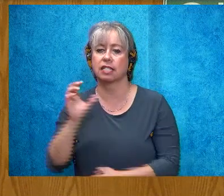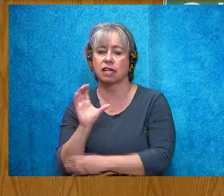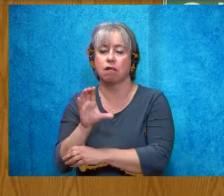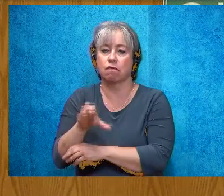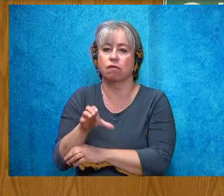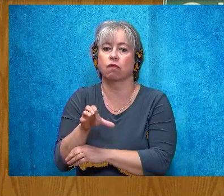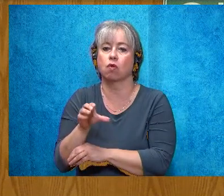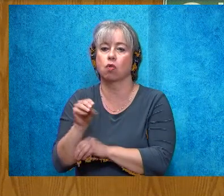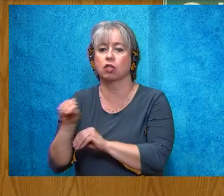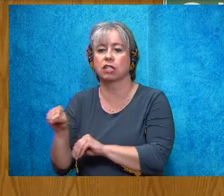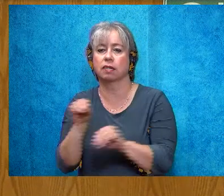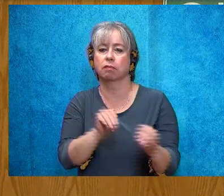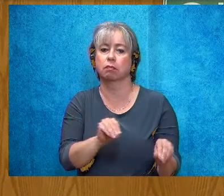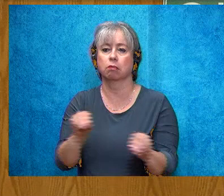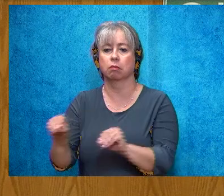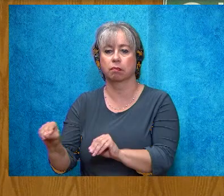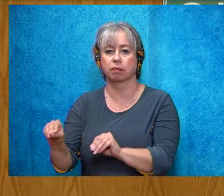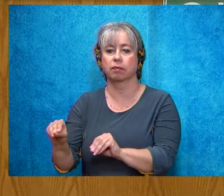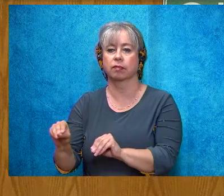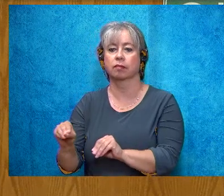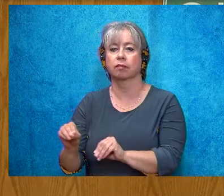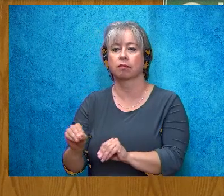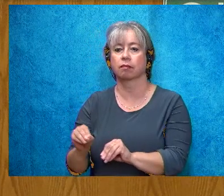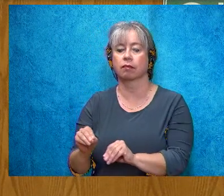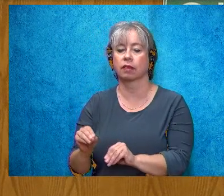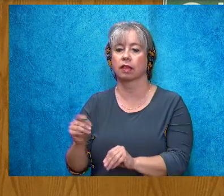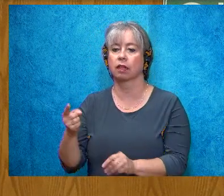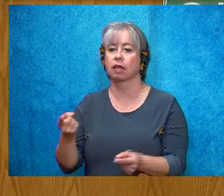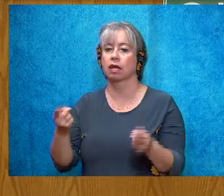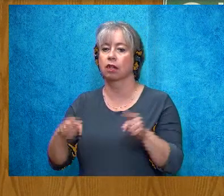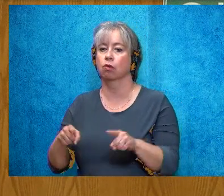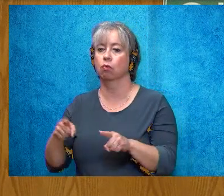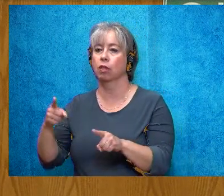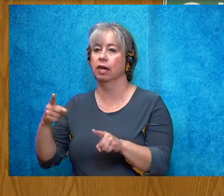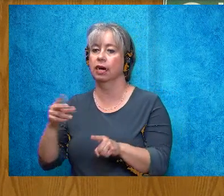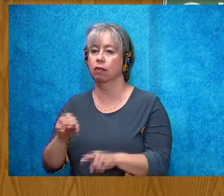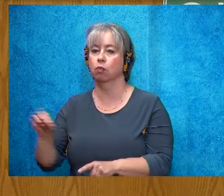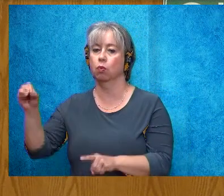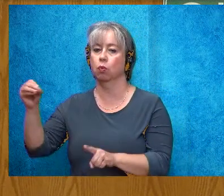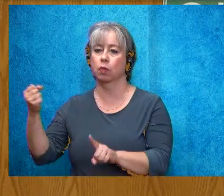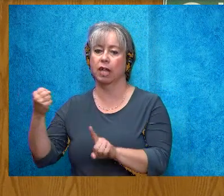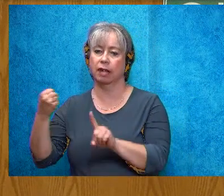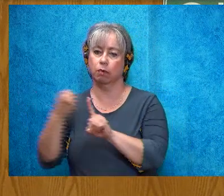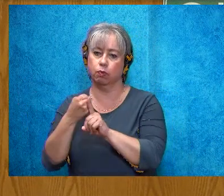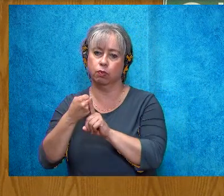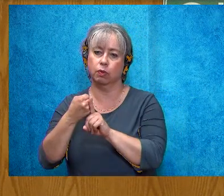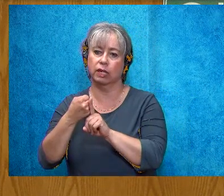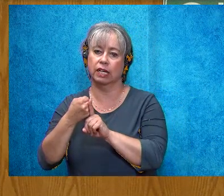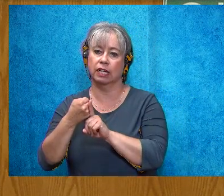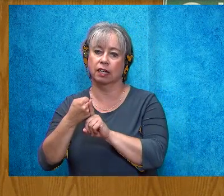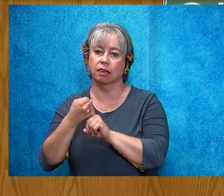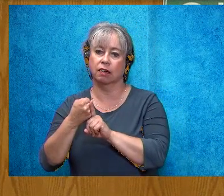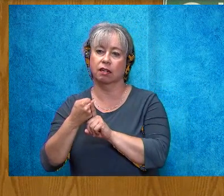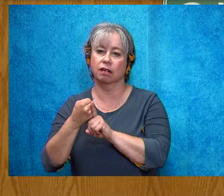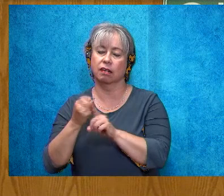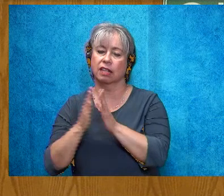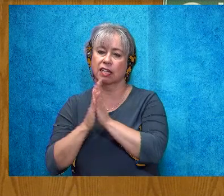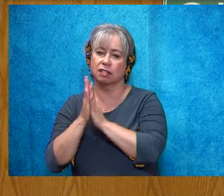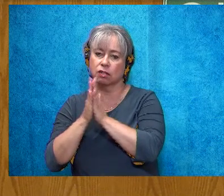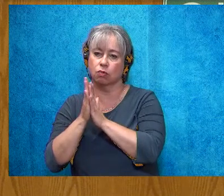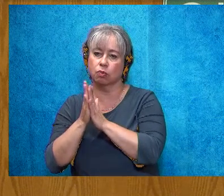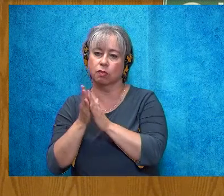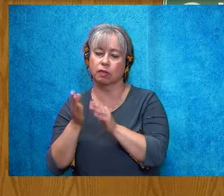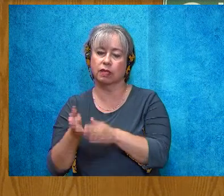motion. So as soon as I lift this ball up and it collides, there's a tiny little amount of friction between this ball. When this